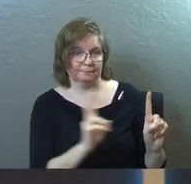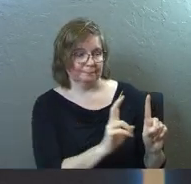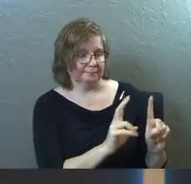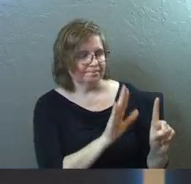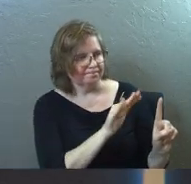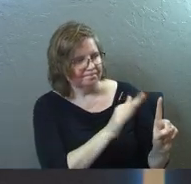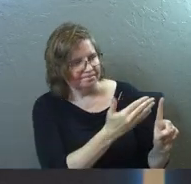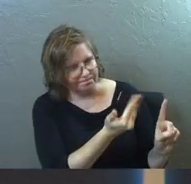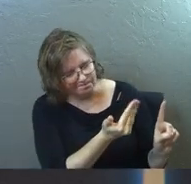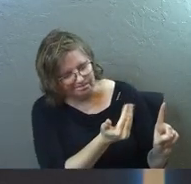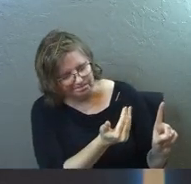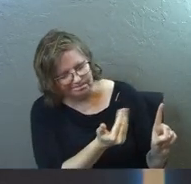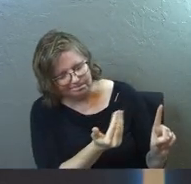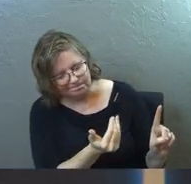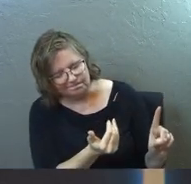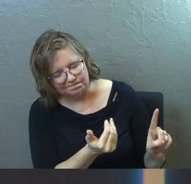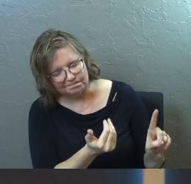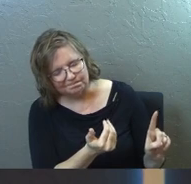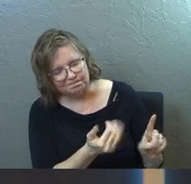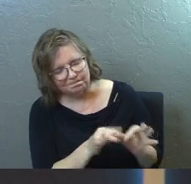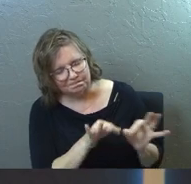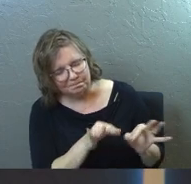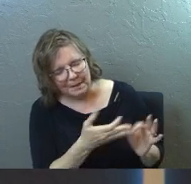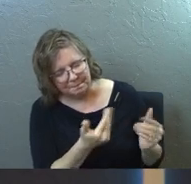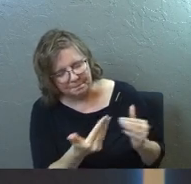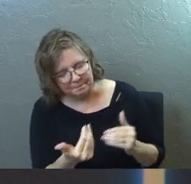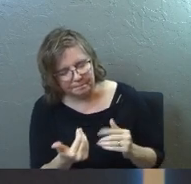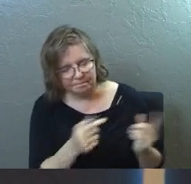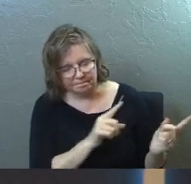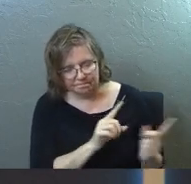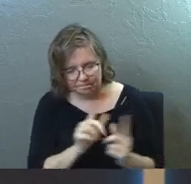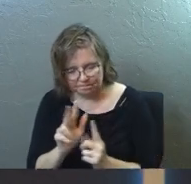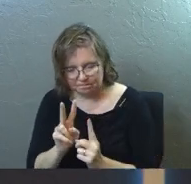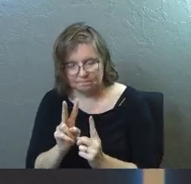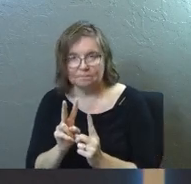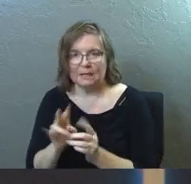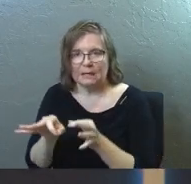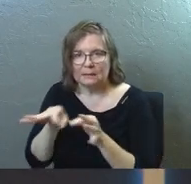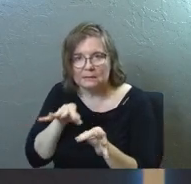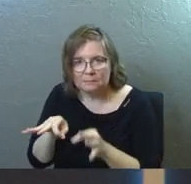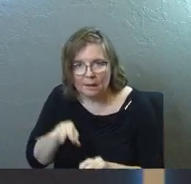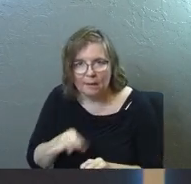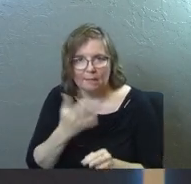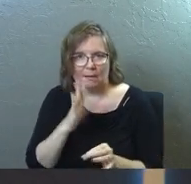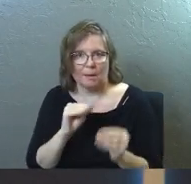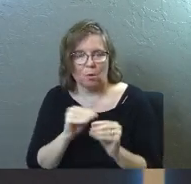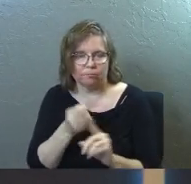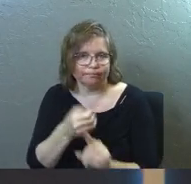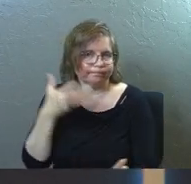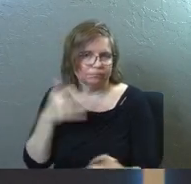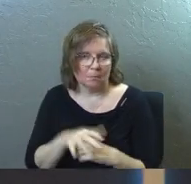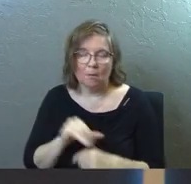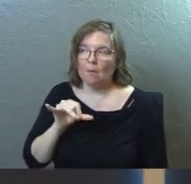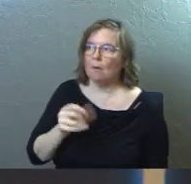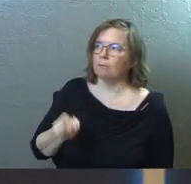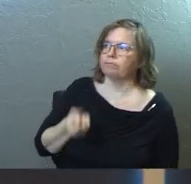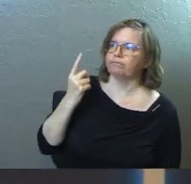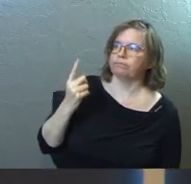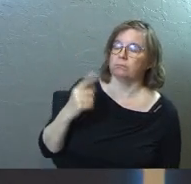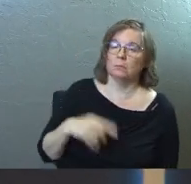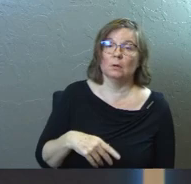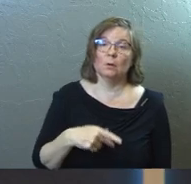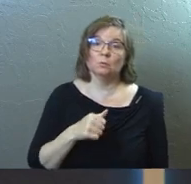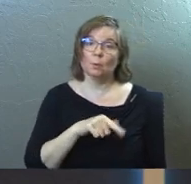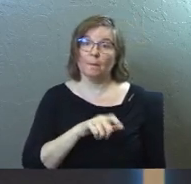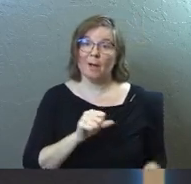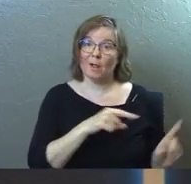in the synagogue, they took him aside and explained the way of God even more accurately. Right, so they come in, and if you're Apollos,